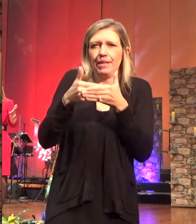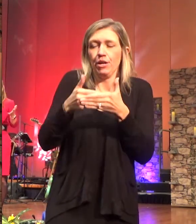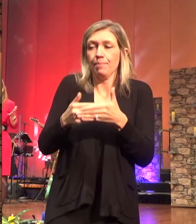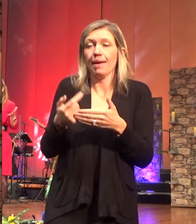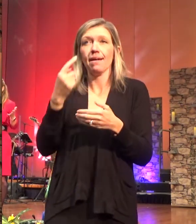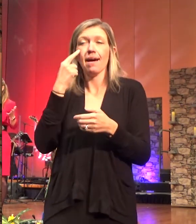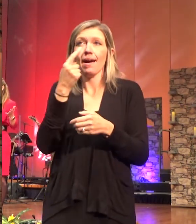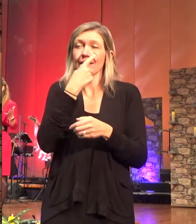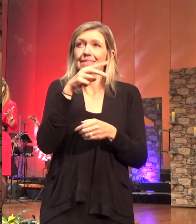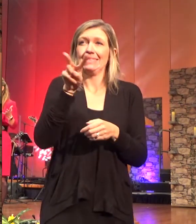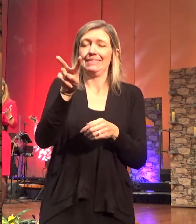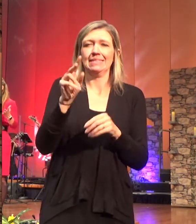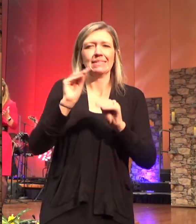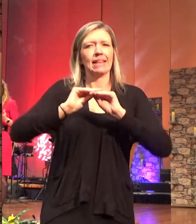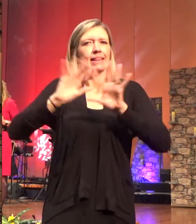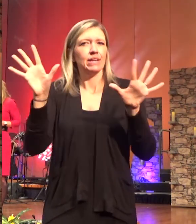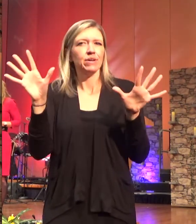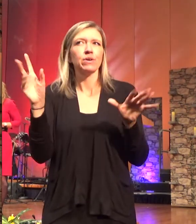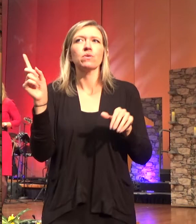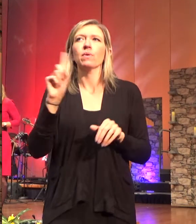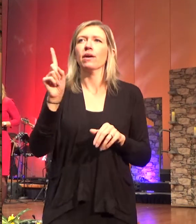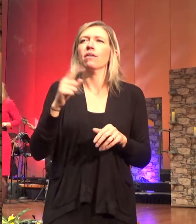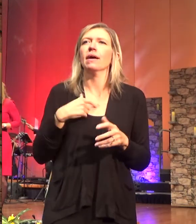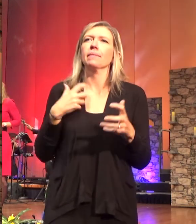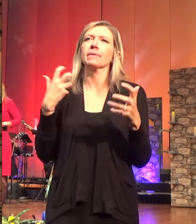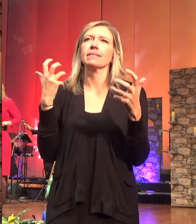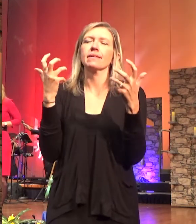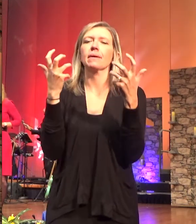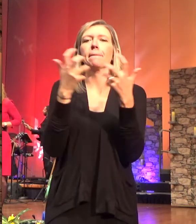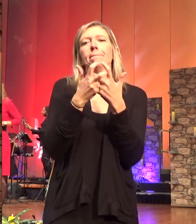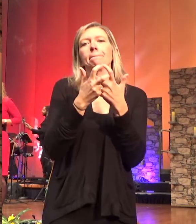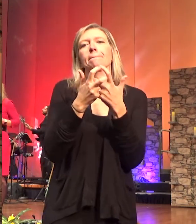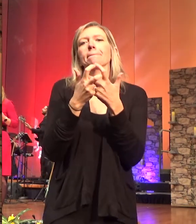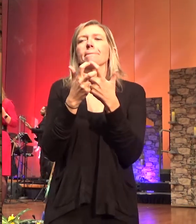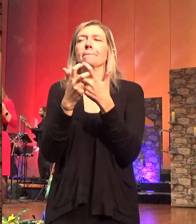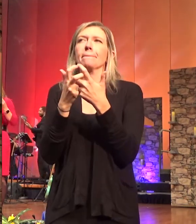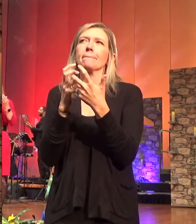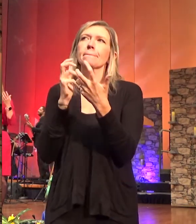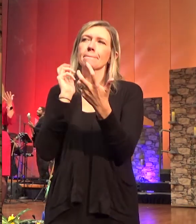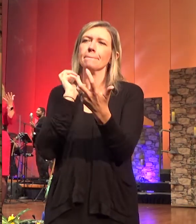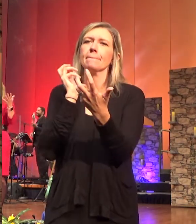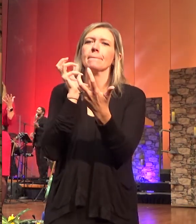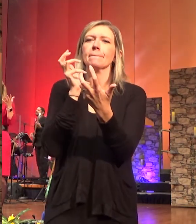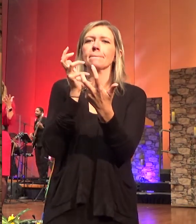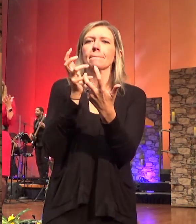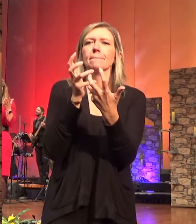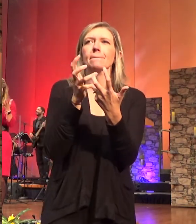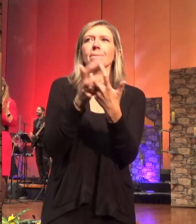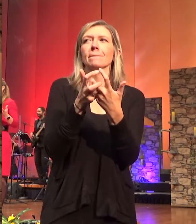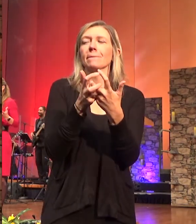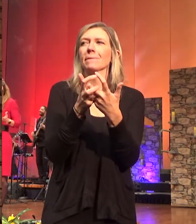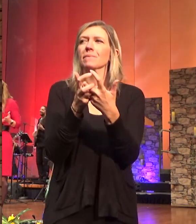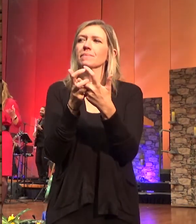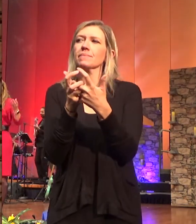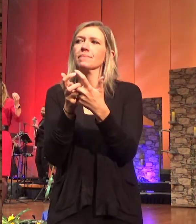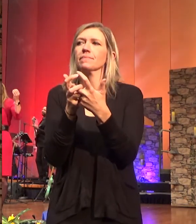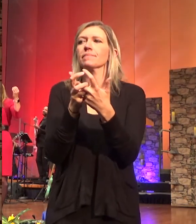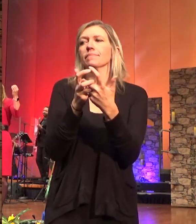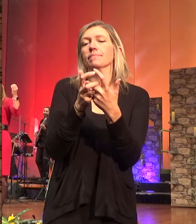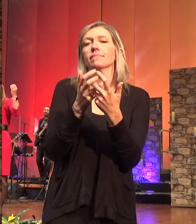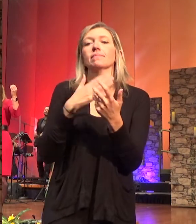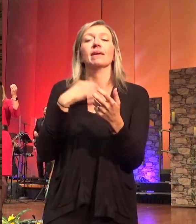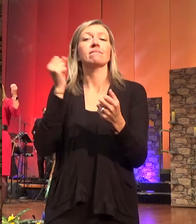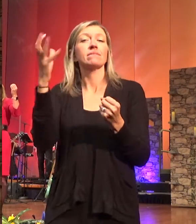my eyes so I see it clearly. Where I belong, you are where I belong. I'm lifting